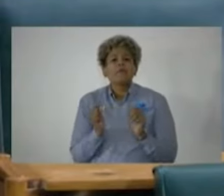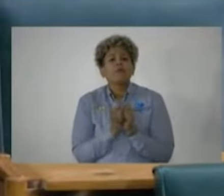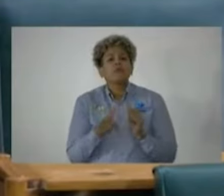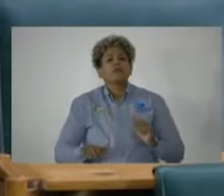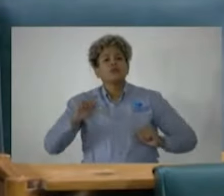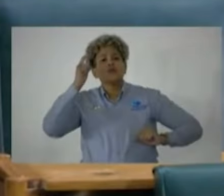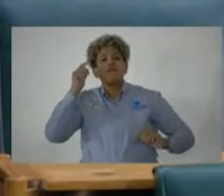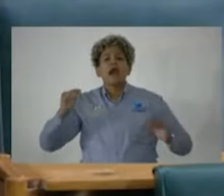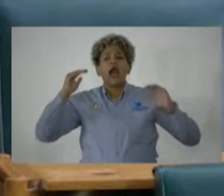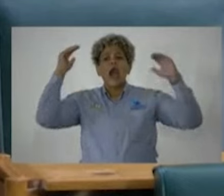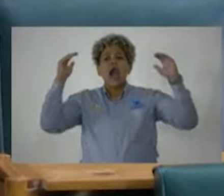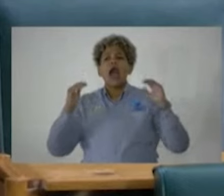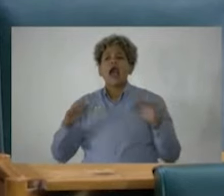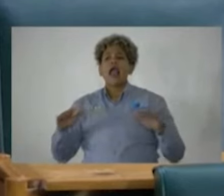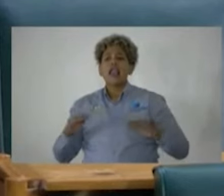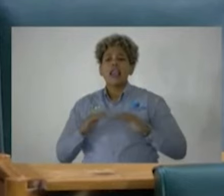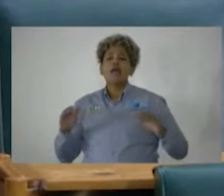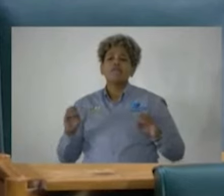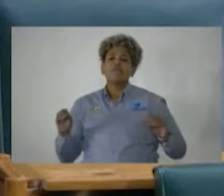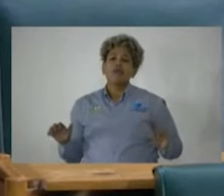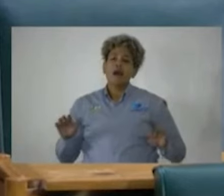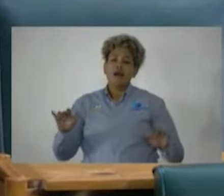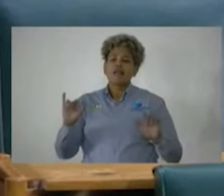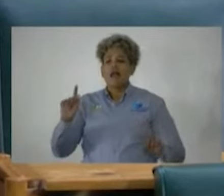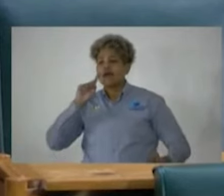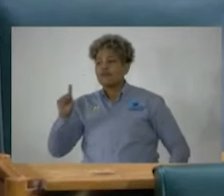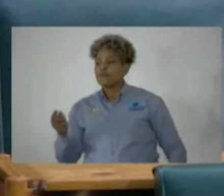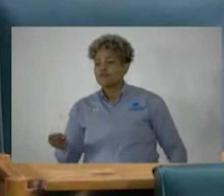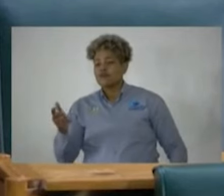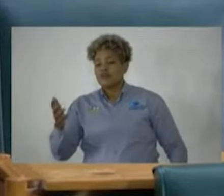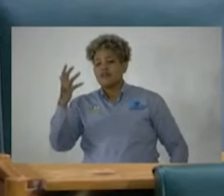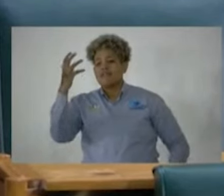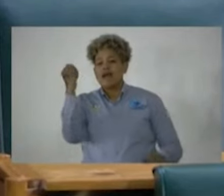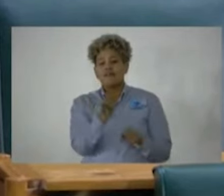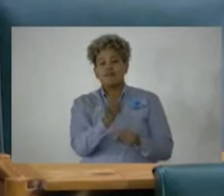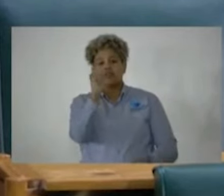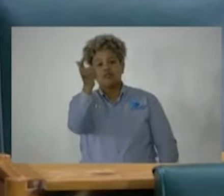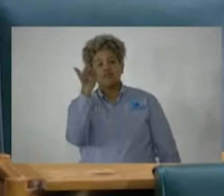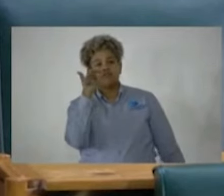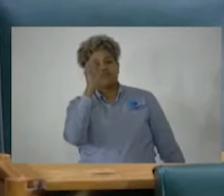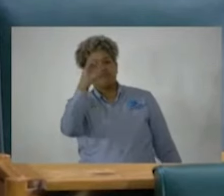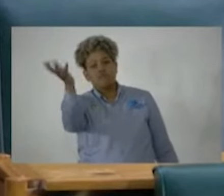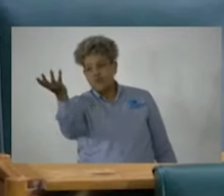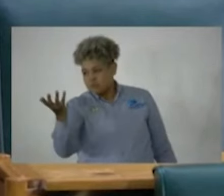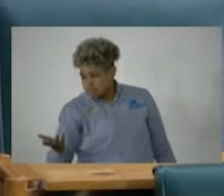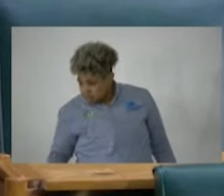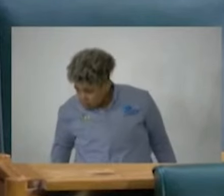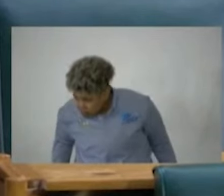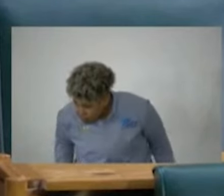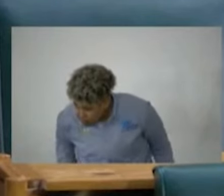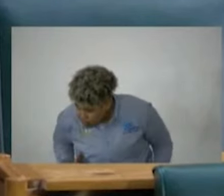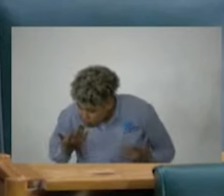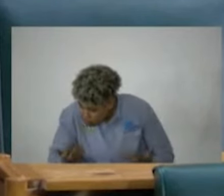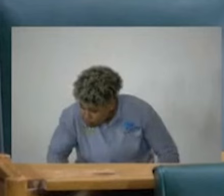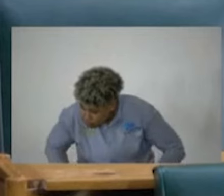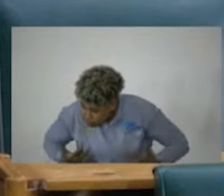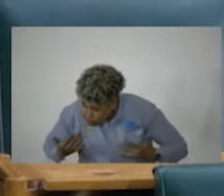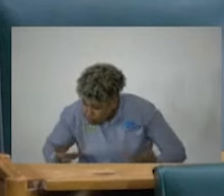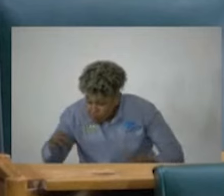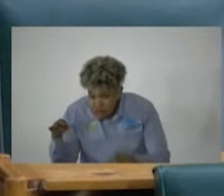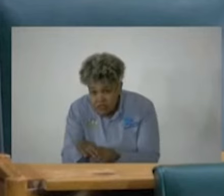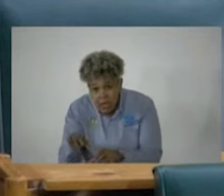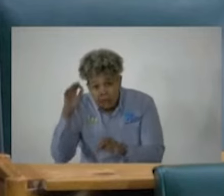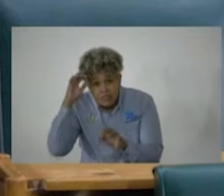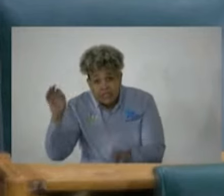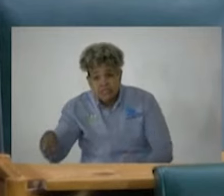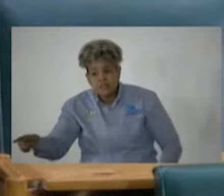have preferred a more significant discount. Mr. Paulwell says he's hopeful that there will be more to come in the weeks ahead to